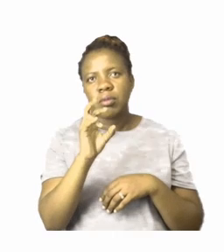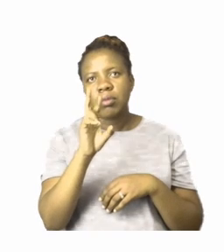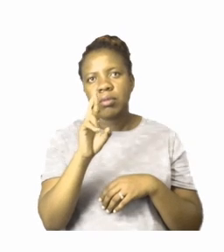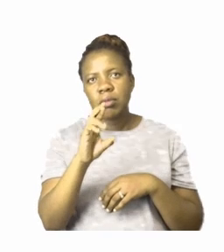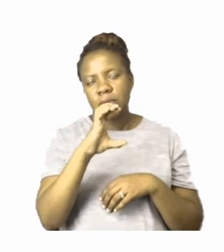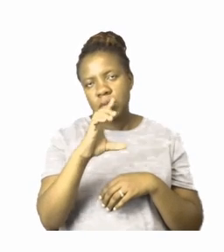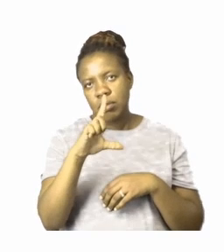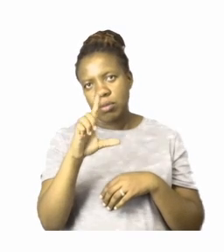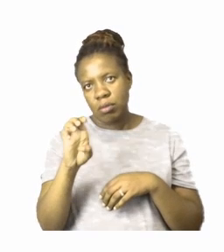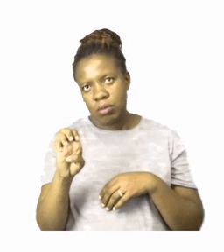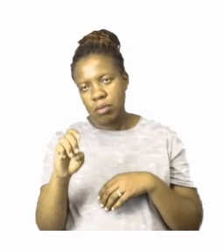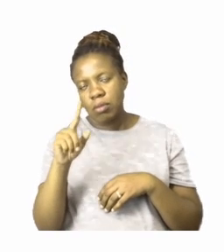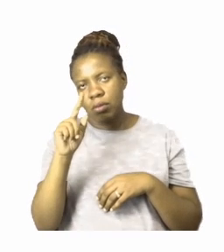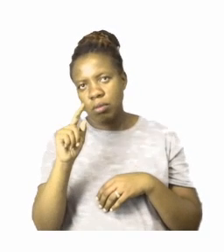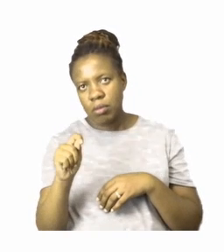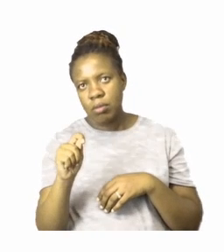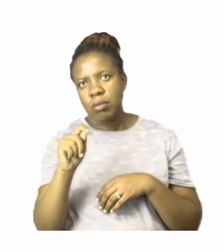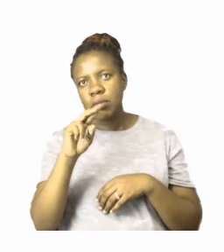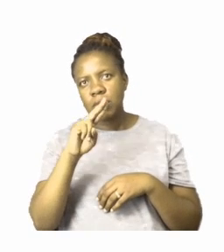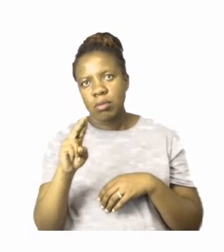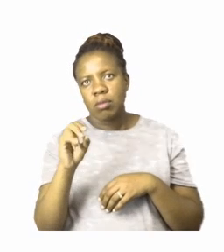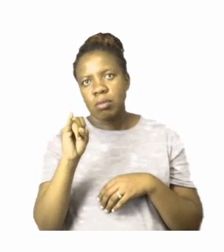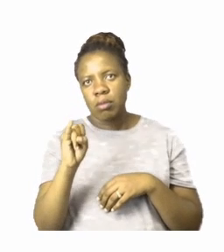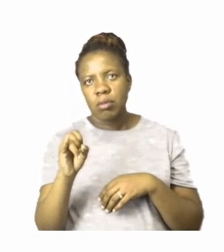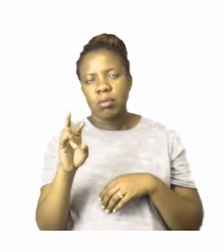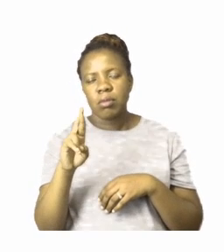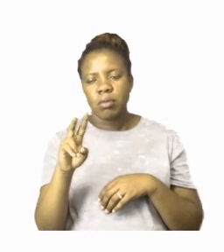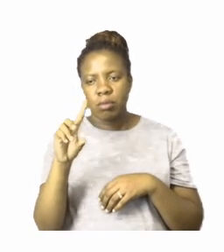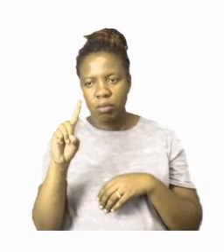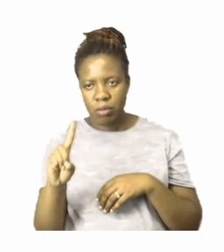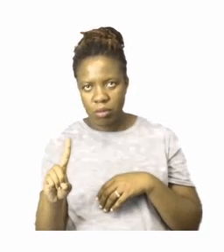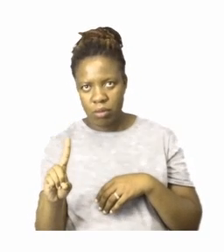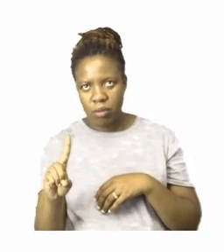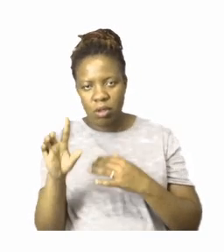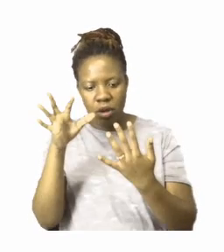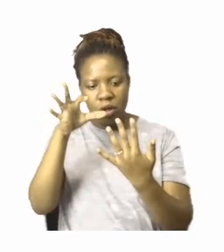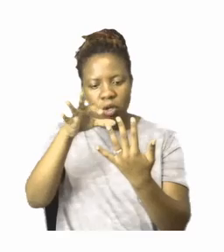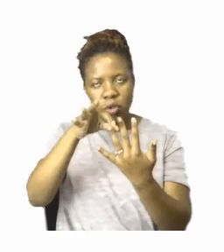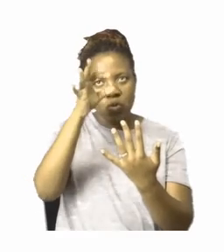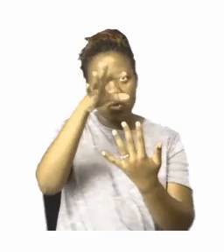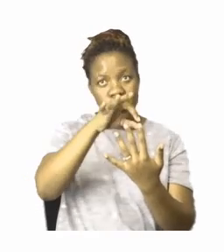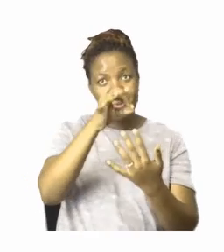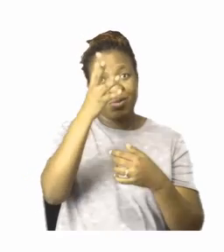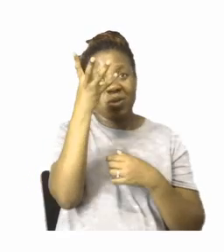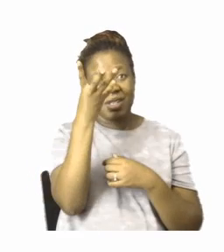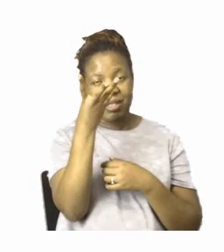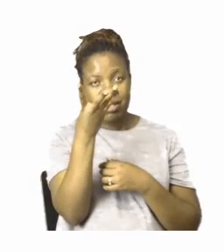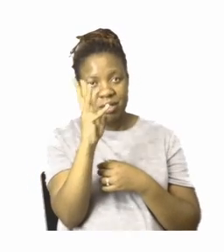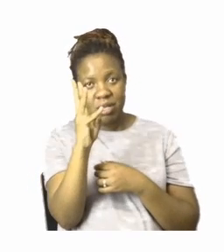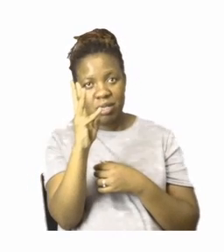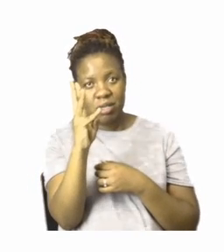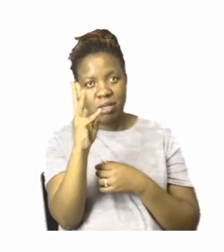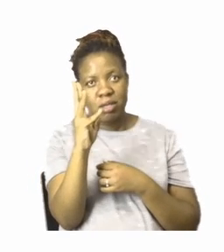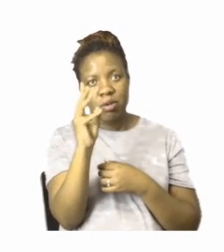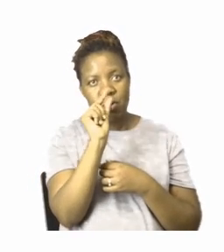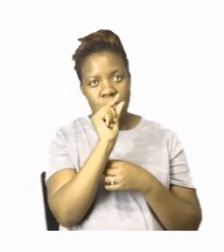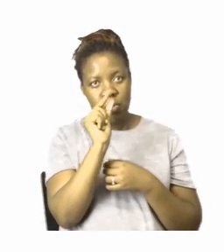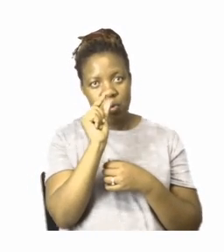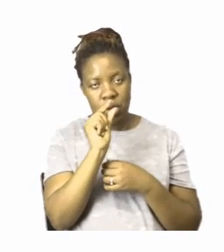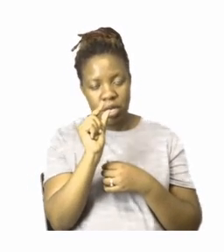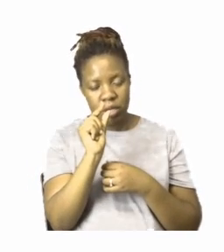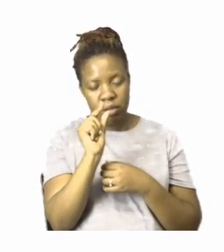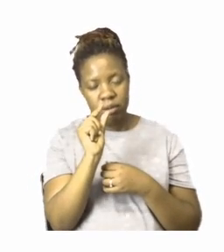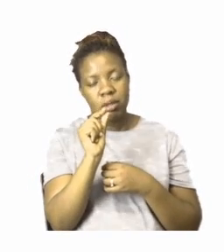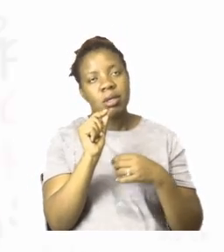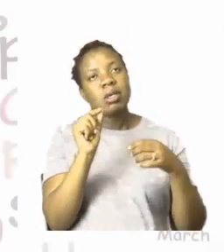6 words, and then you have to make 6 sentences. Right. Now I chose